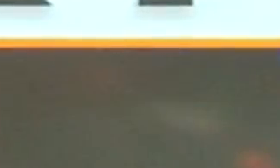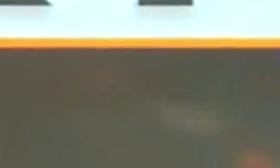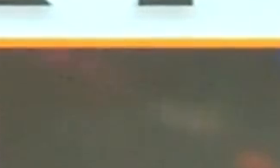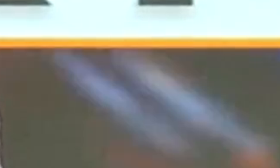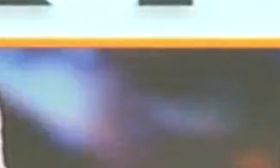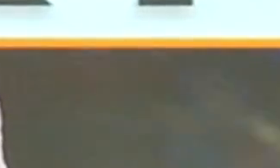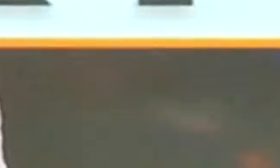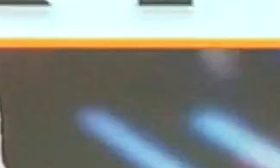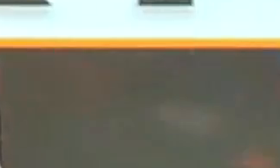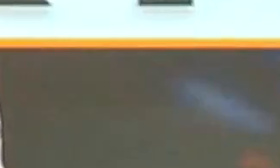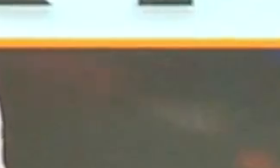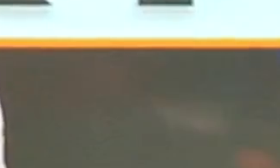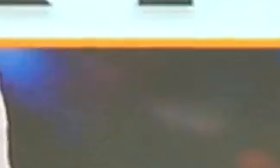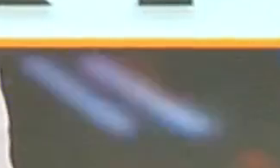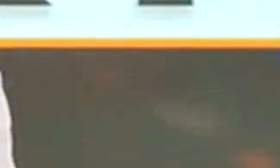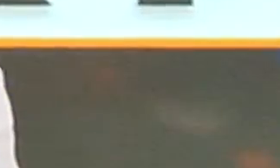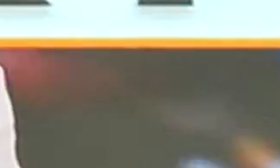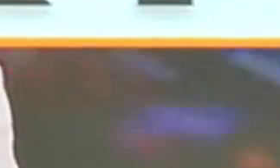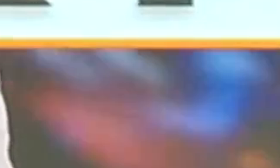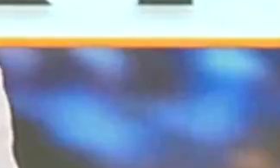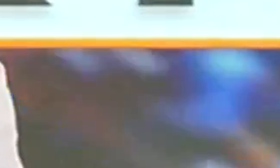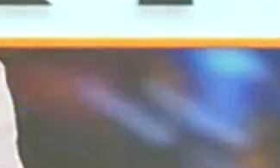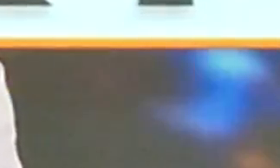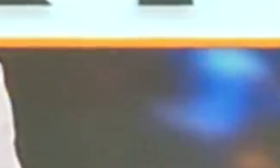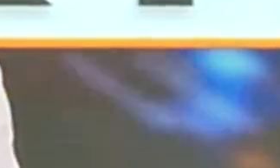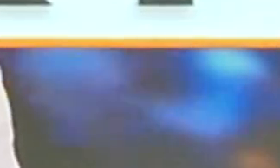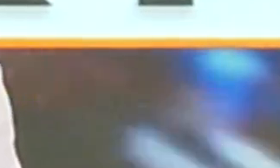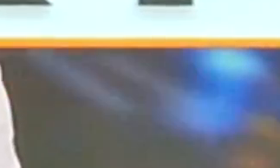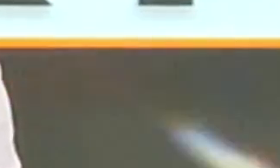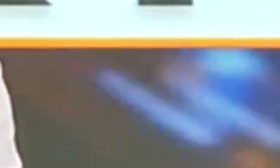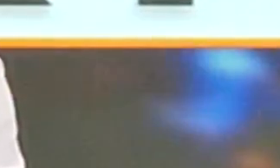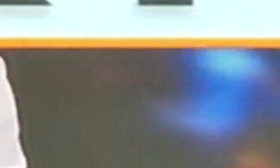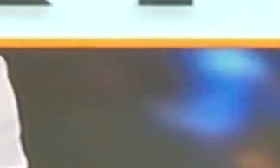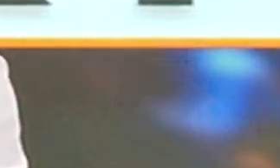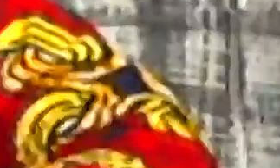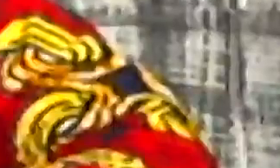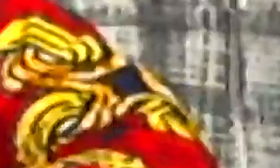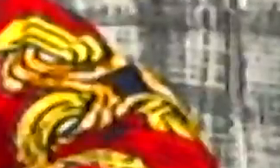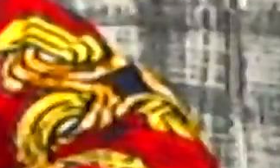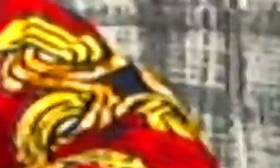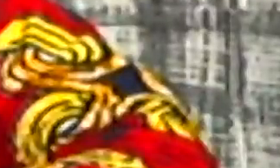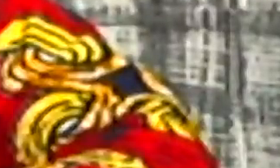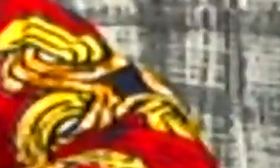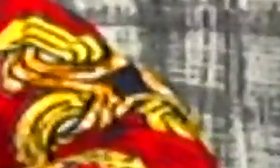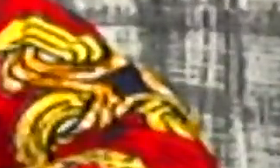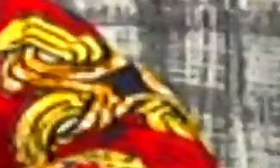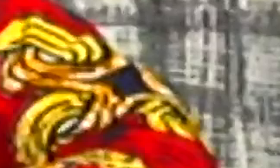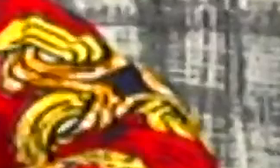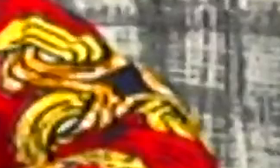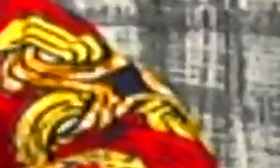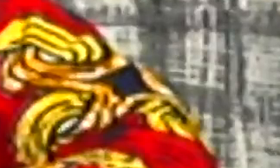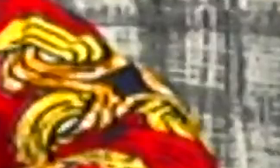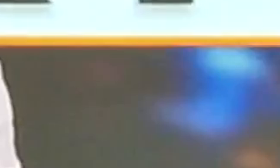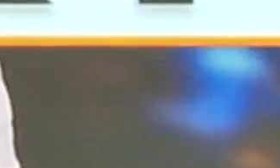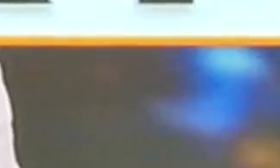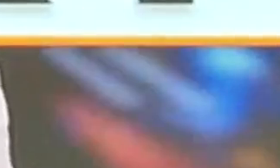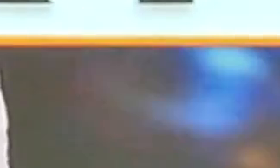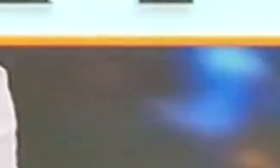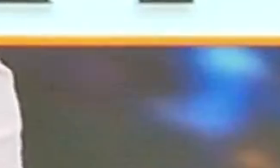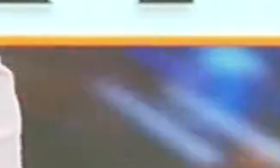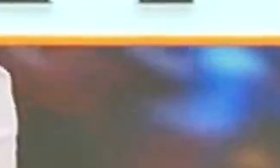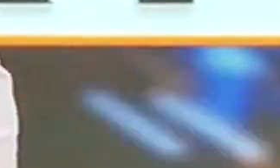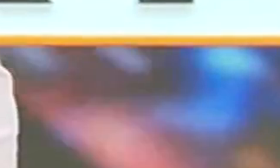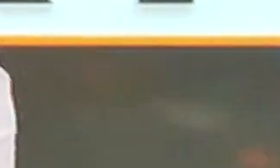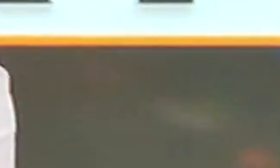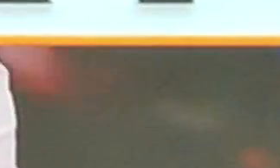time. Millicent Oucho Atieno, Director, Local Capacities for Peace International, is also joining us live in studio. And James Mushina